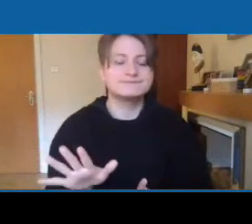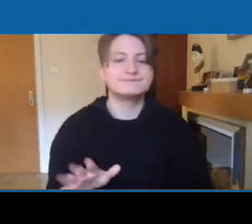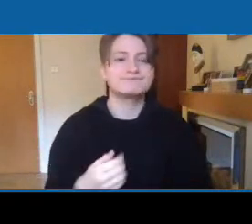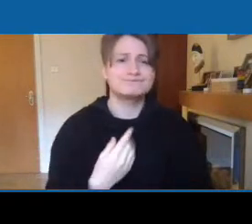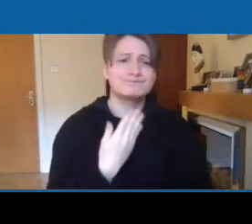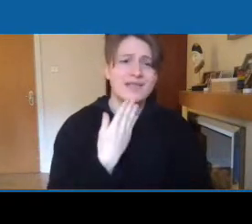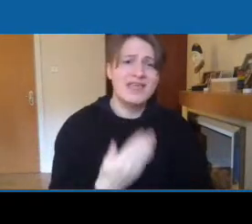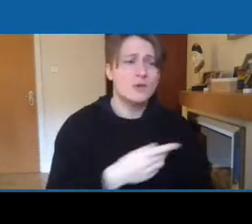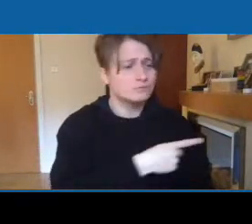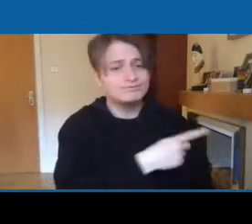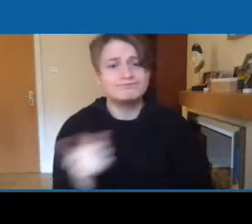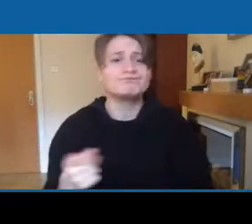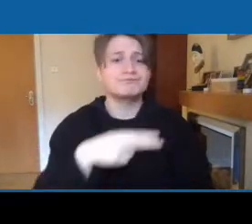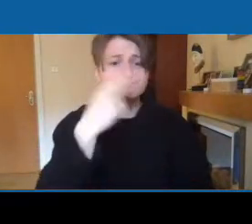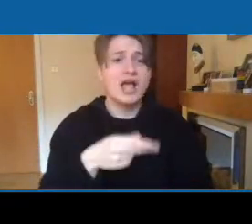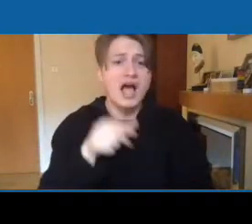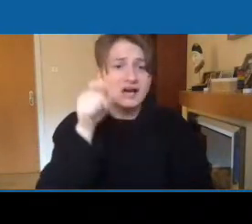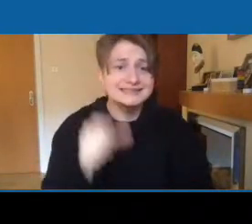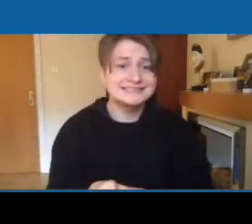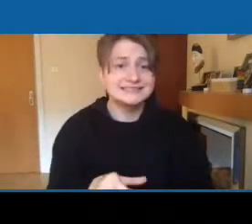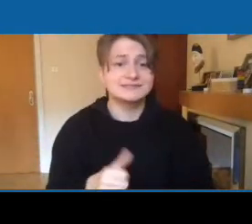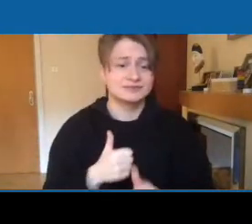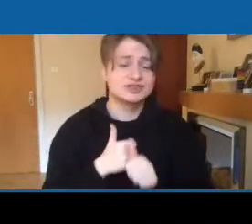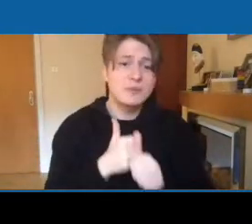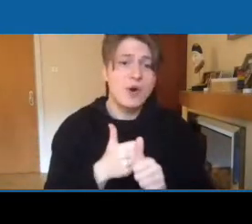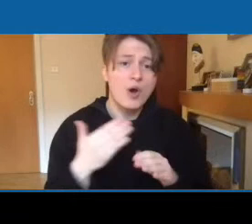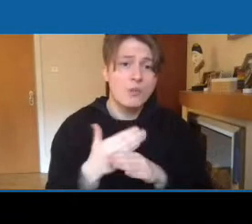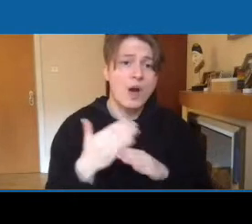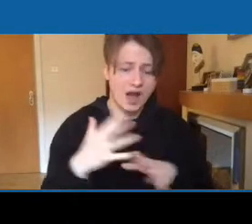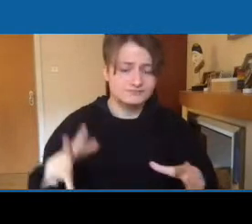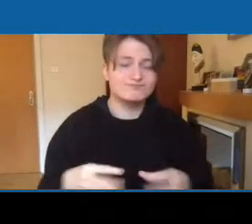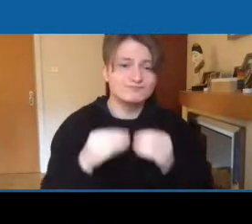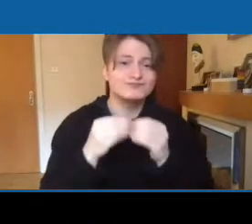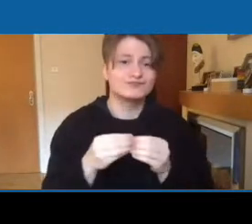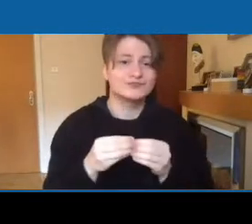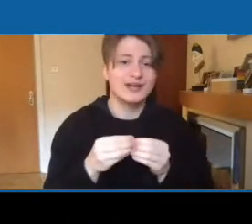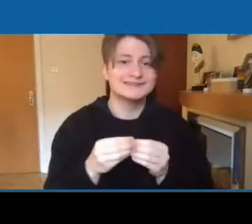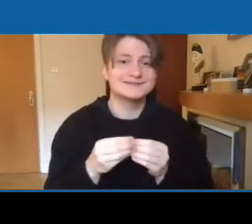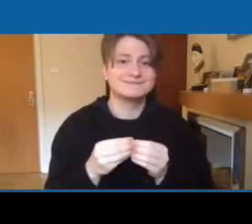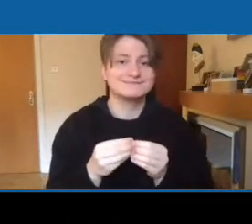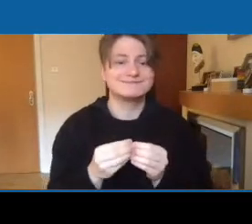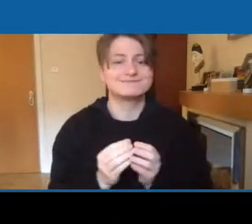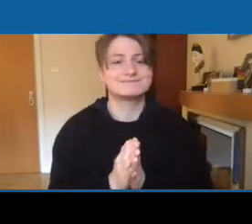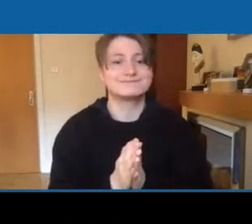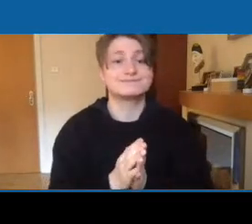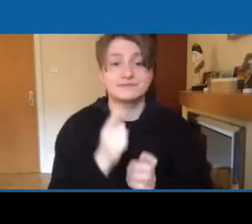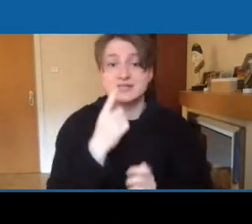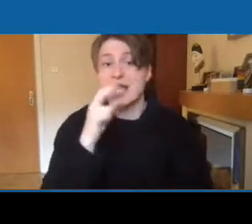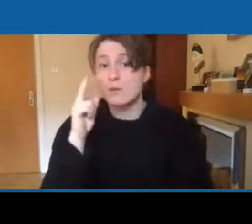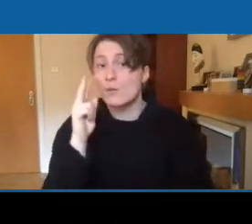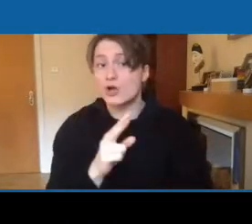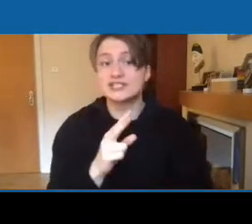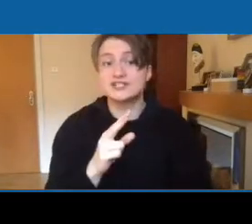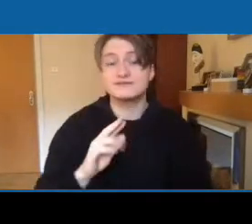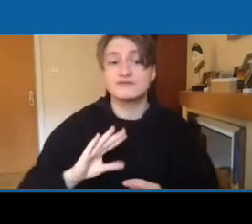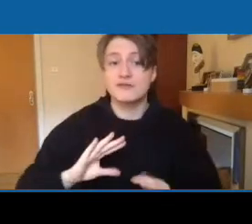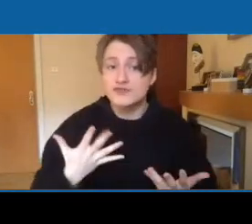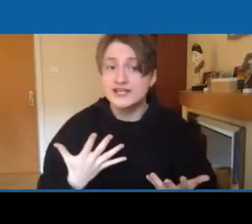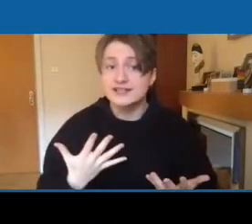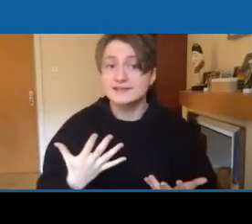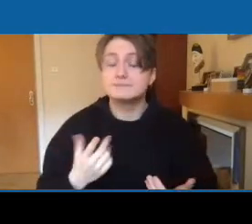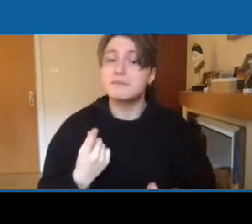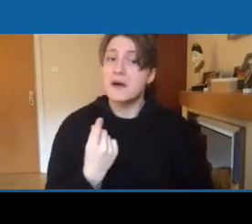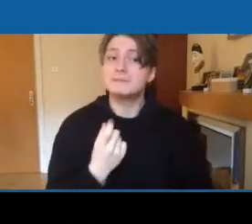for their support and work in creating this content for you to watch. You can watch all of this content for free, but we do